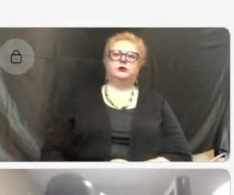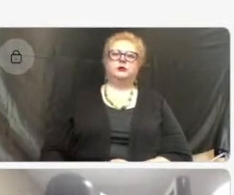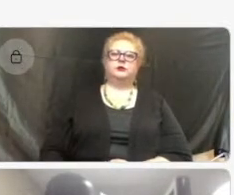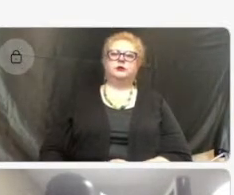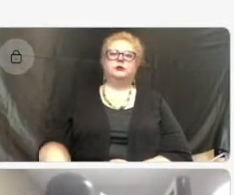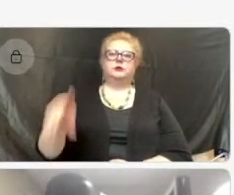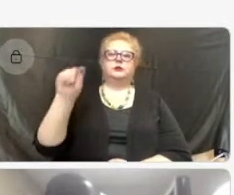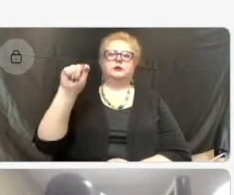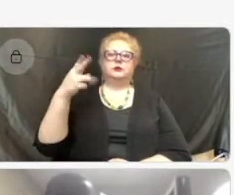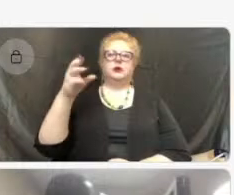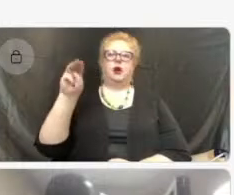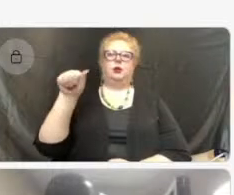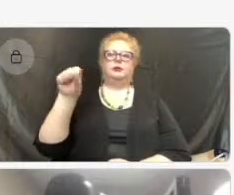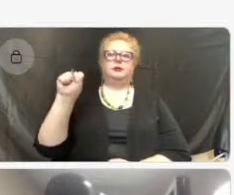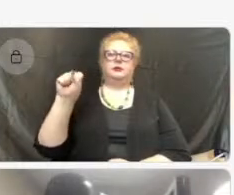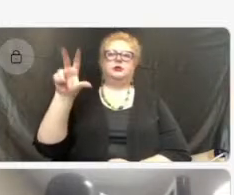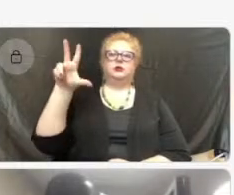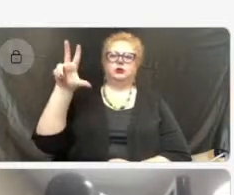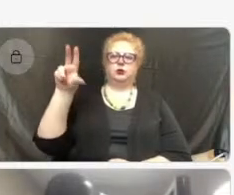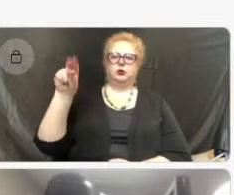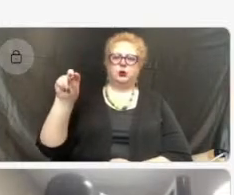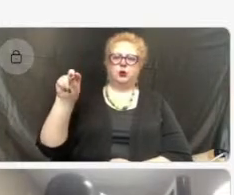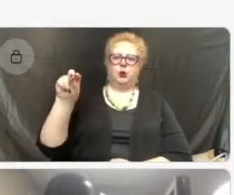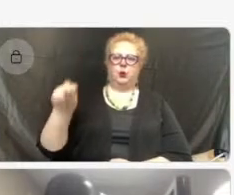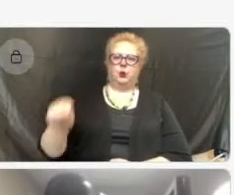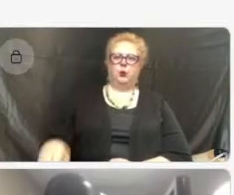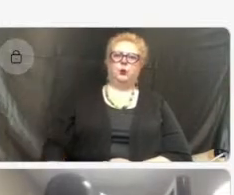Thomas? No.